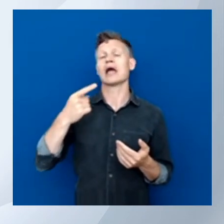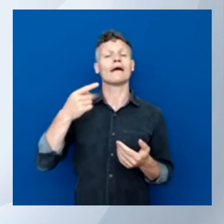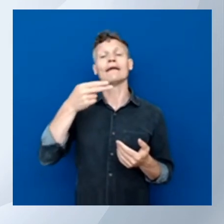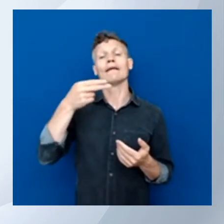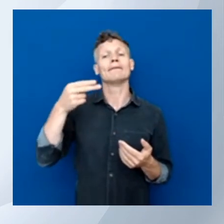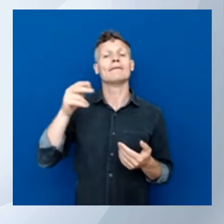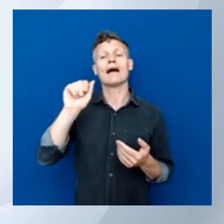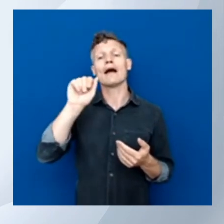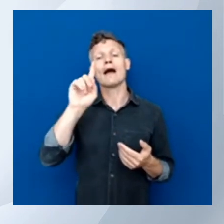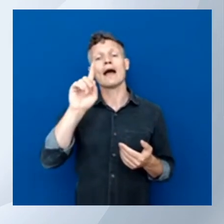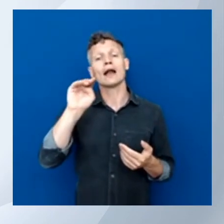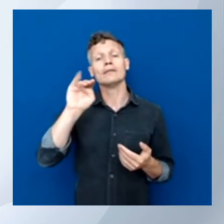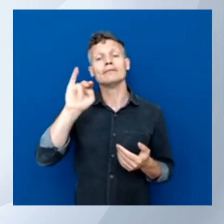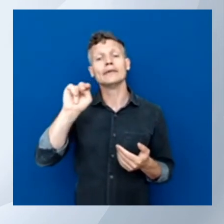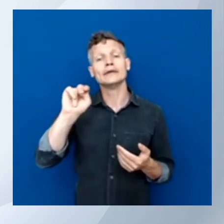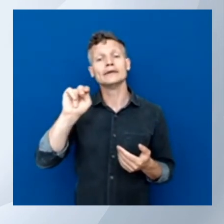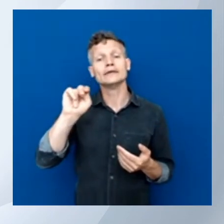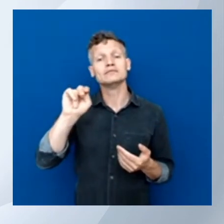service.